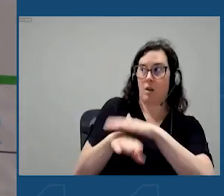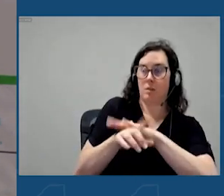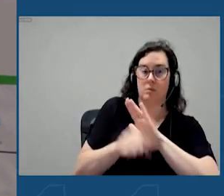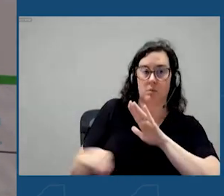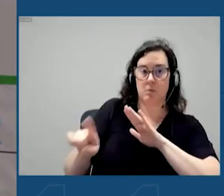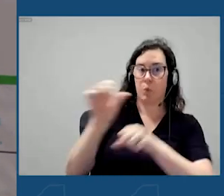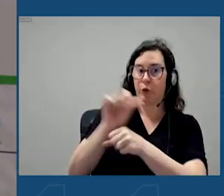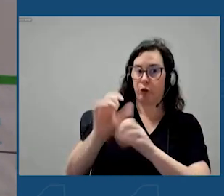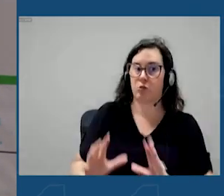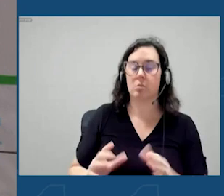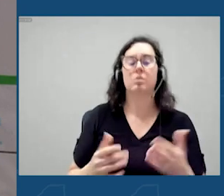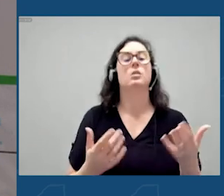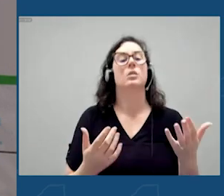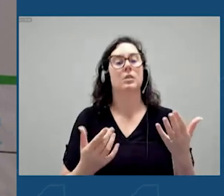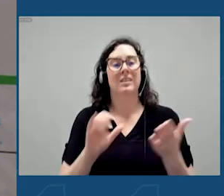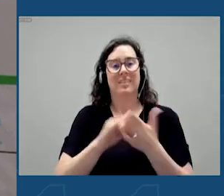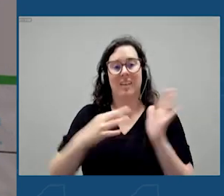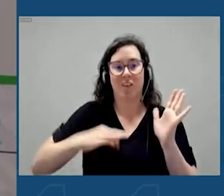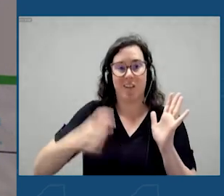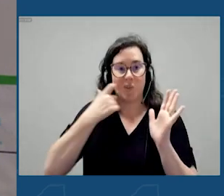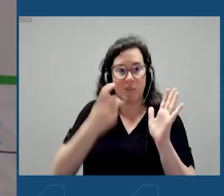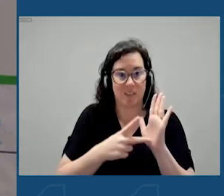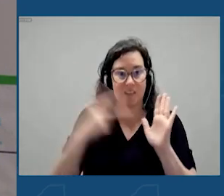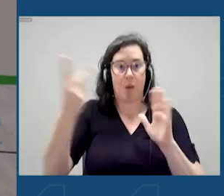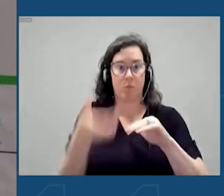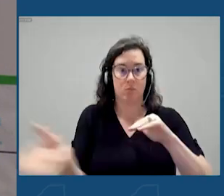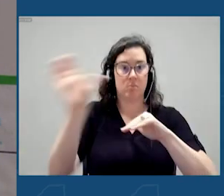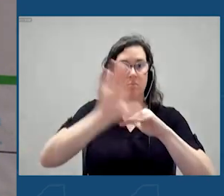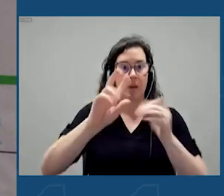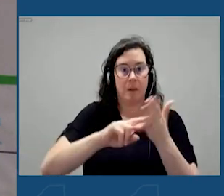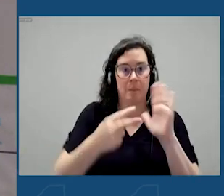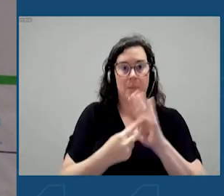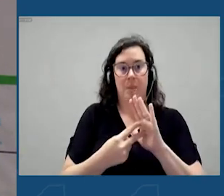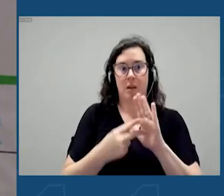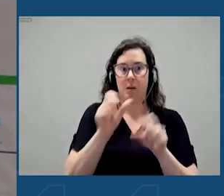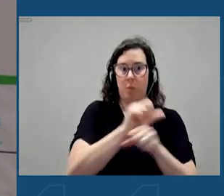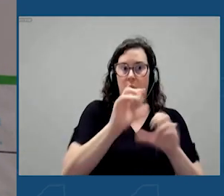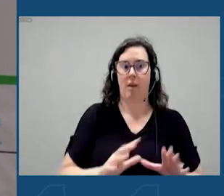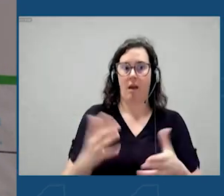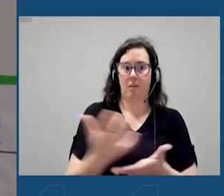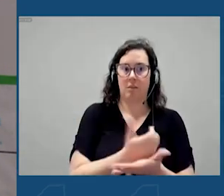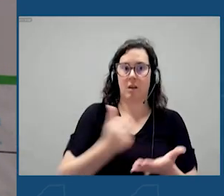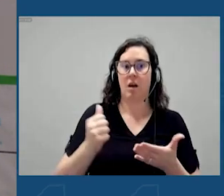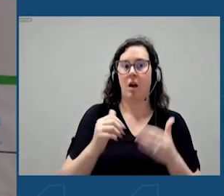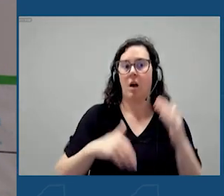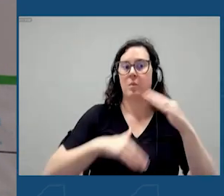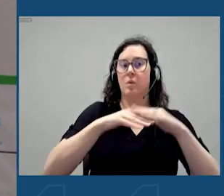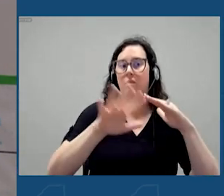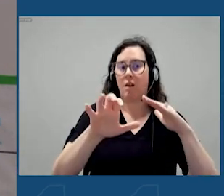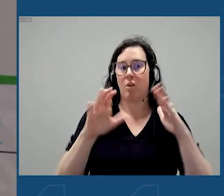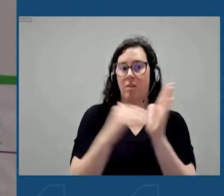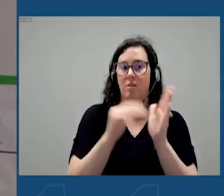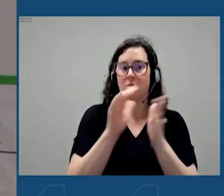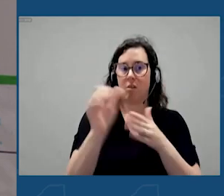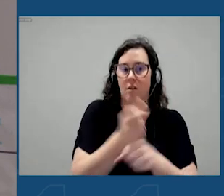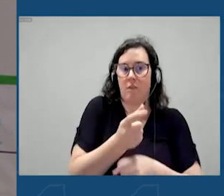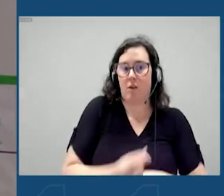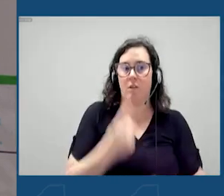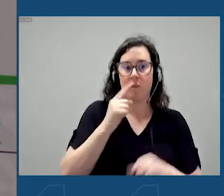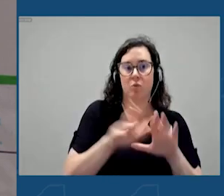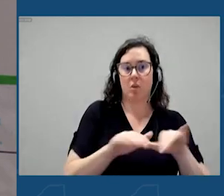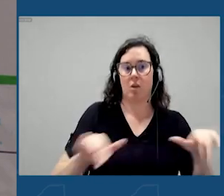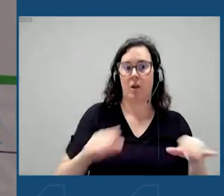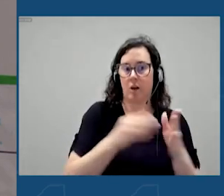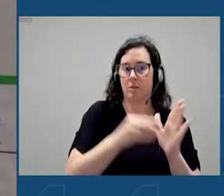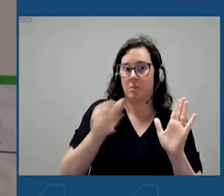The credit was recently doubled and allows employers to claim up to $500,000 per year on child care expenses for their employees.